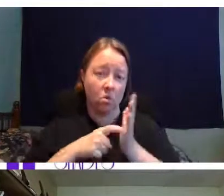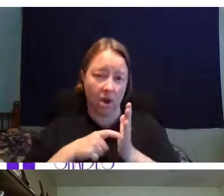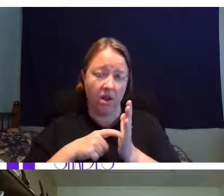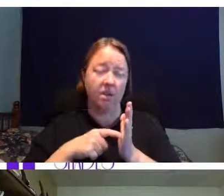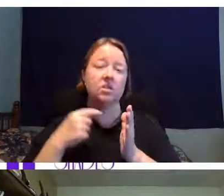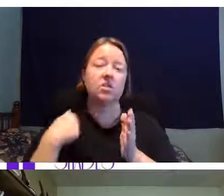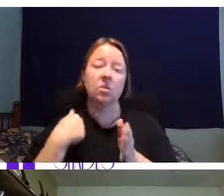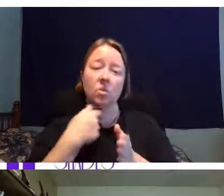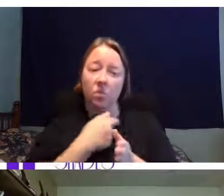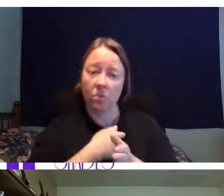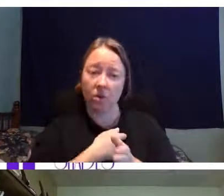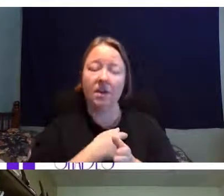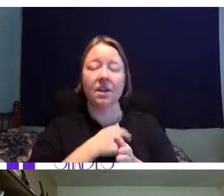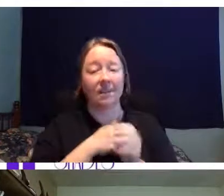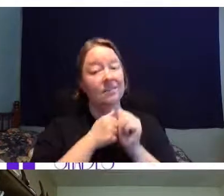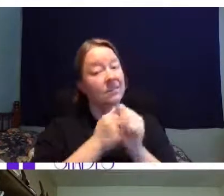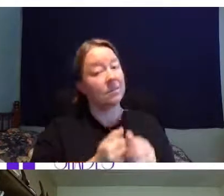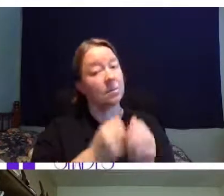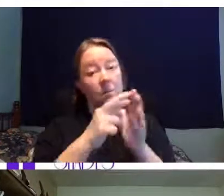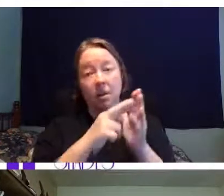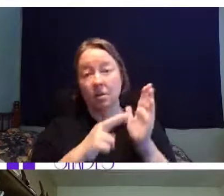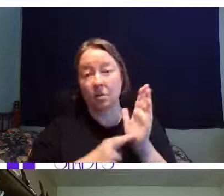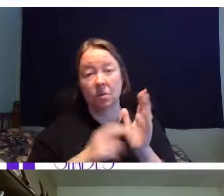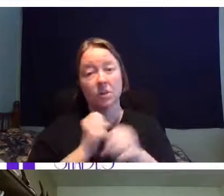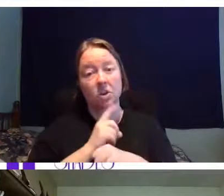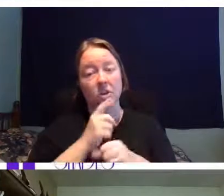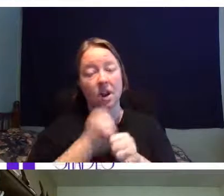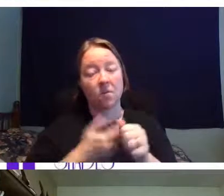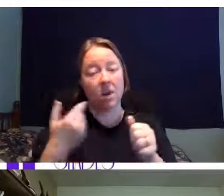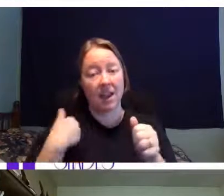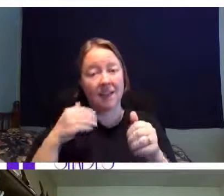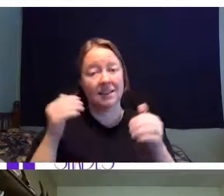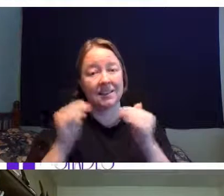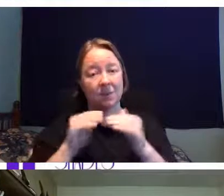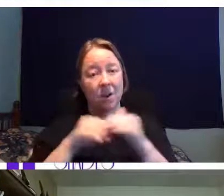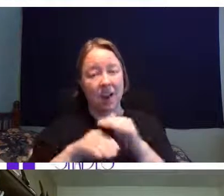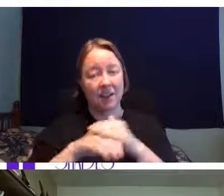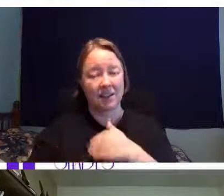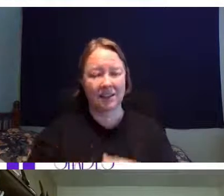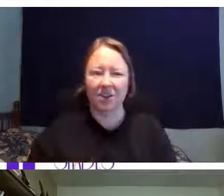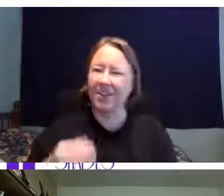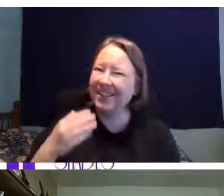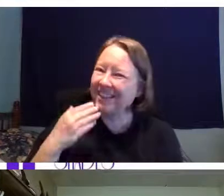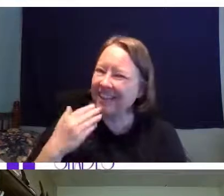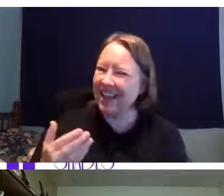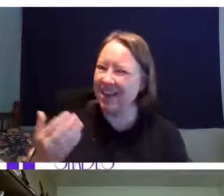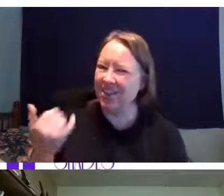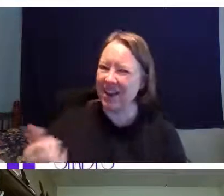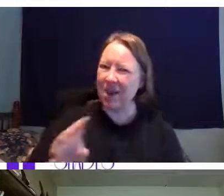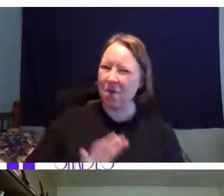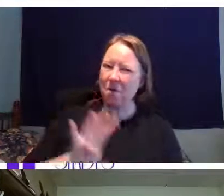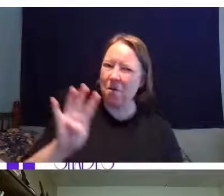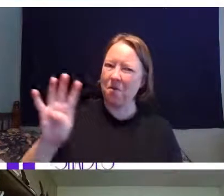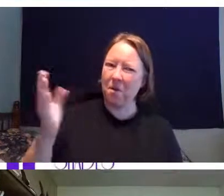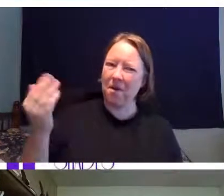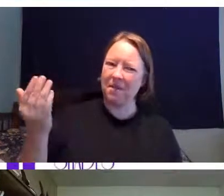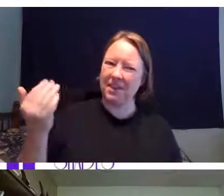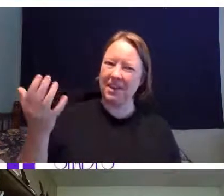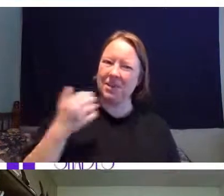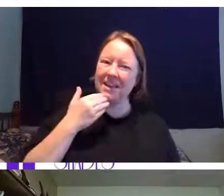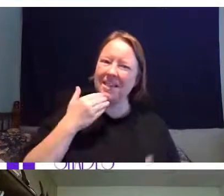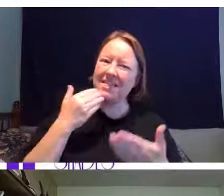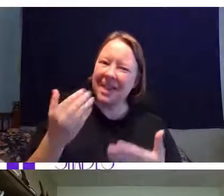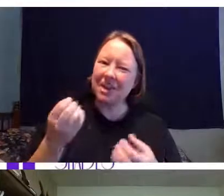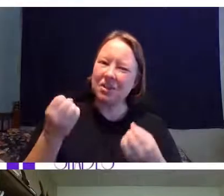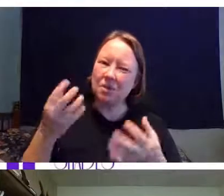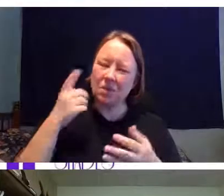get in compliance and make sure everybody has equal access. Thank you. We are now at the 4:15 hour. We want to say thank you